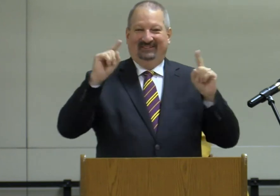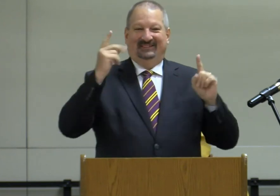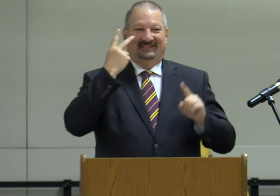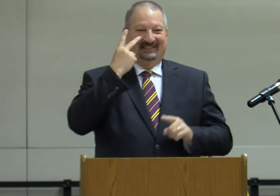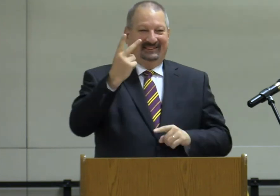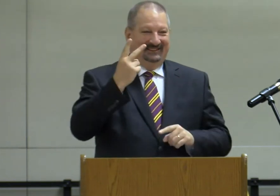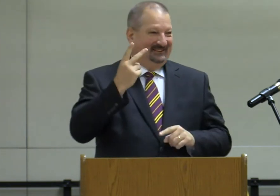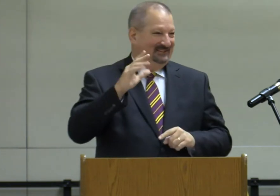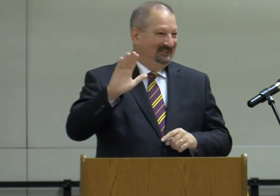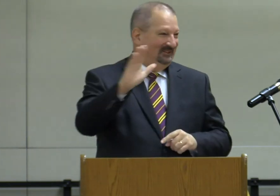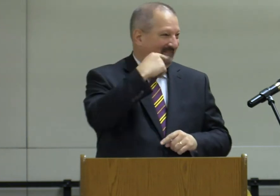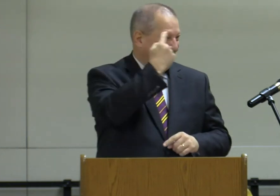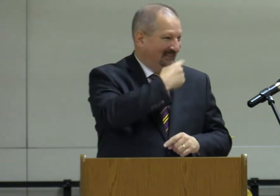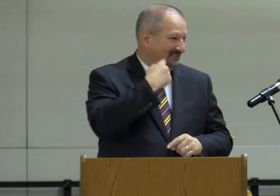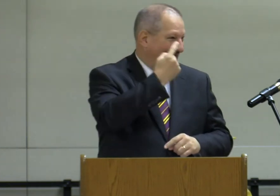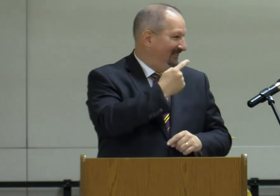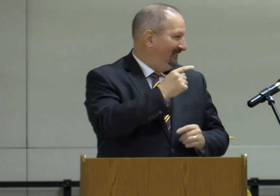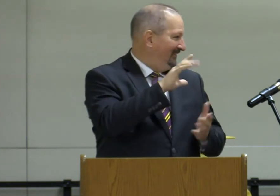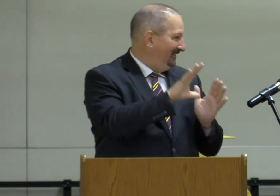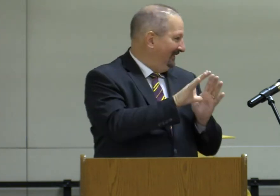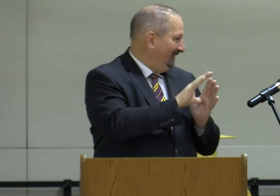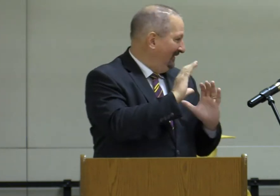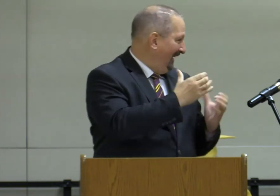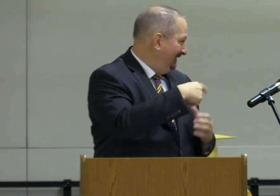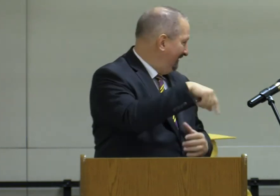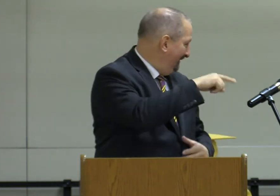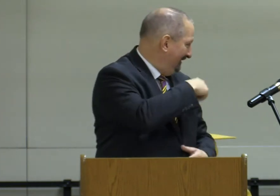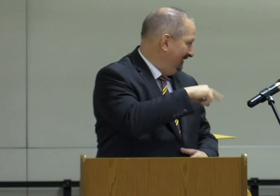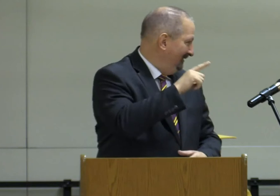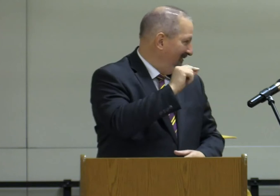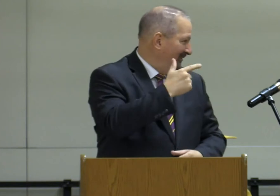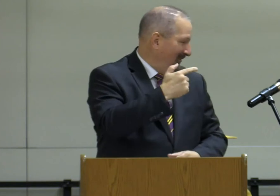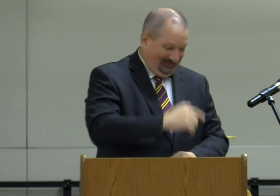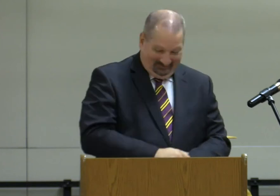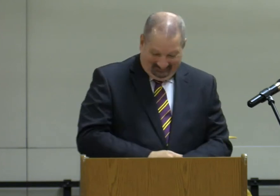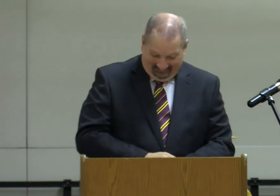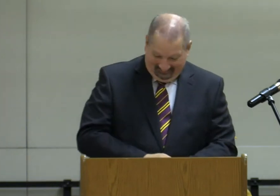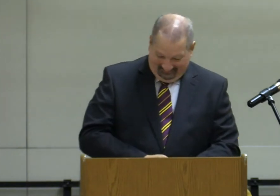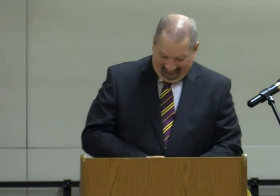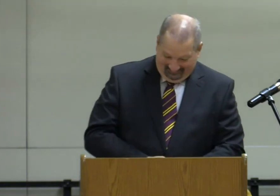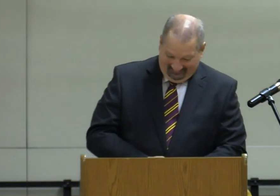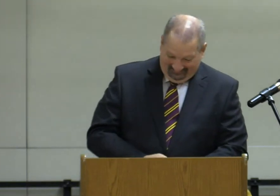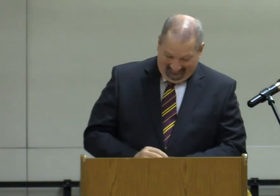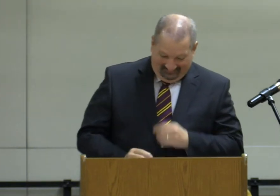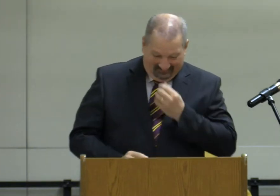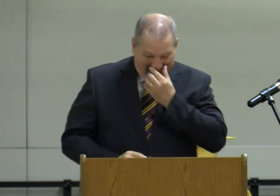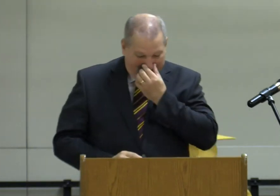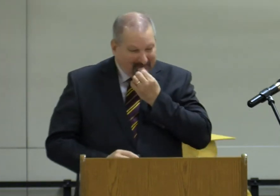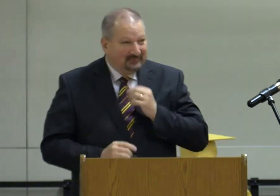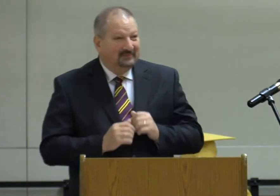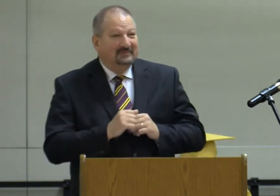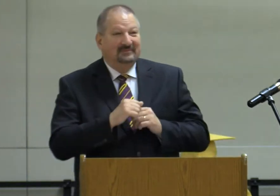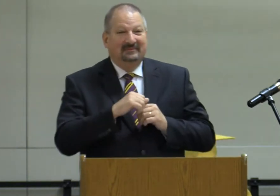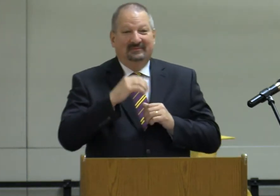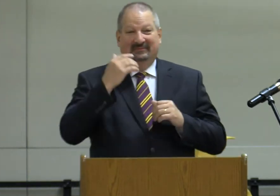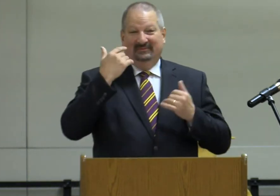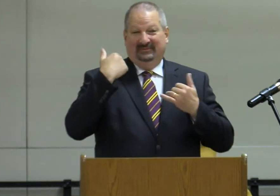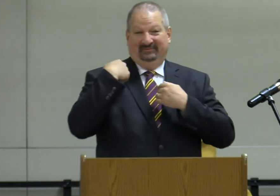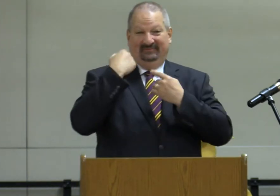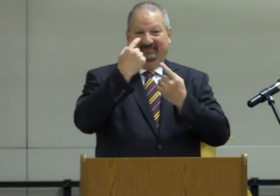having people here on campus and finally now being able to see your faces and to really appreciate the senior